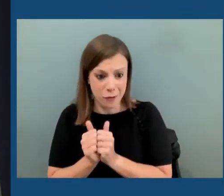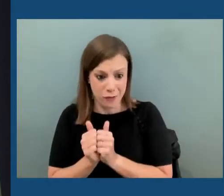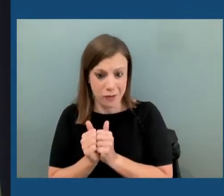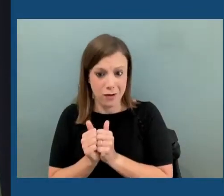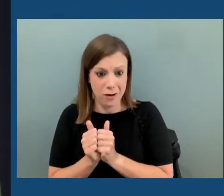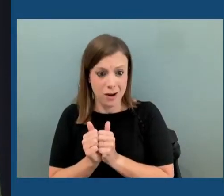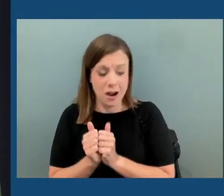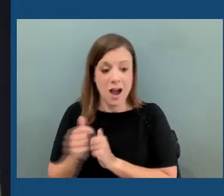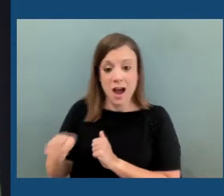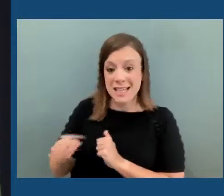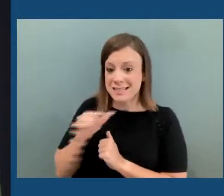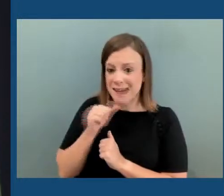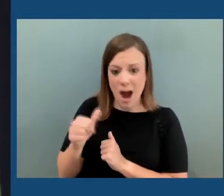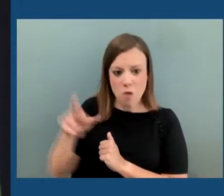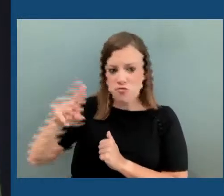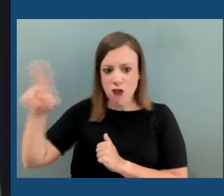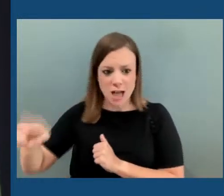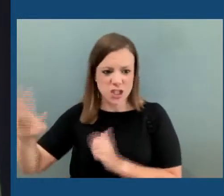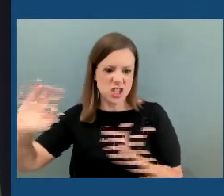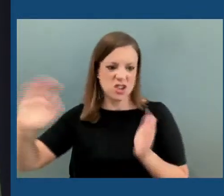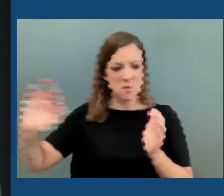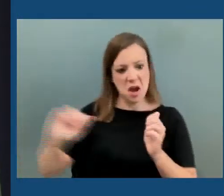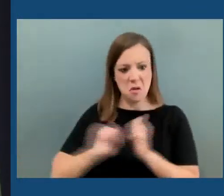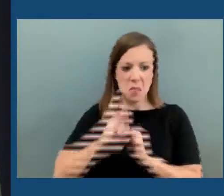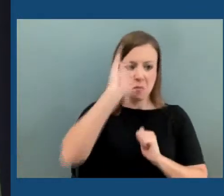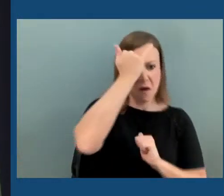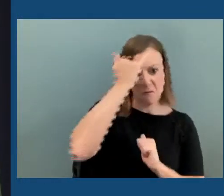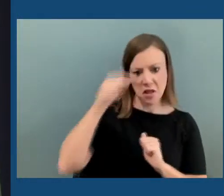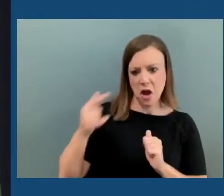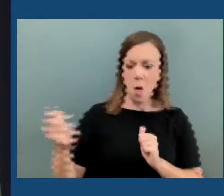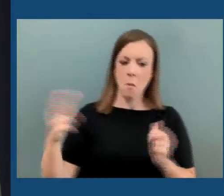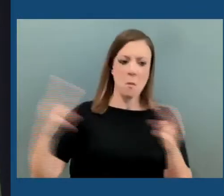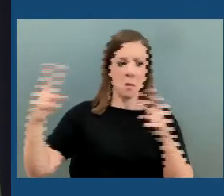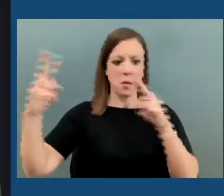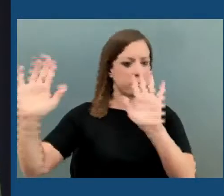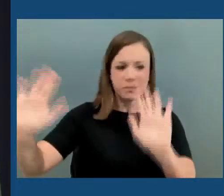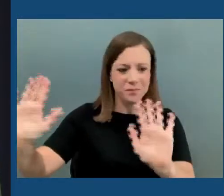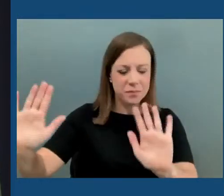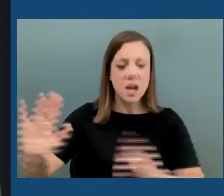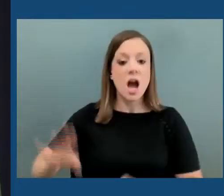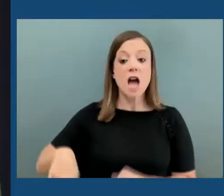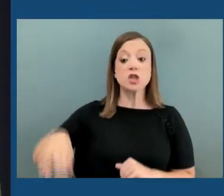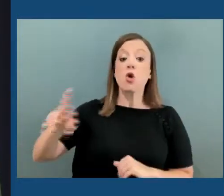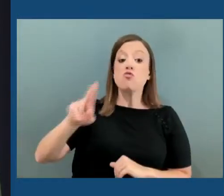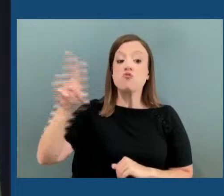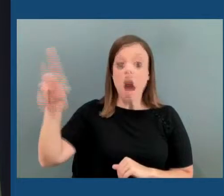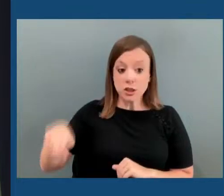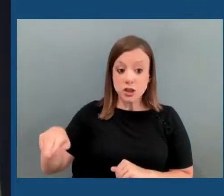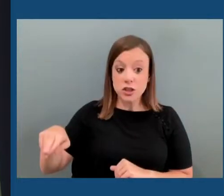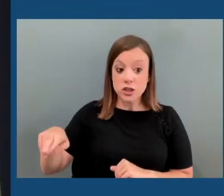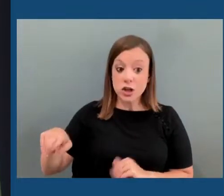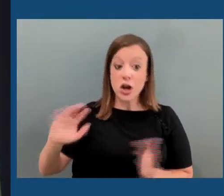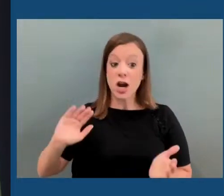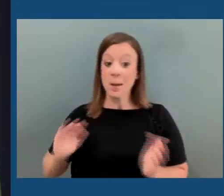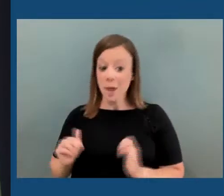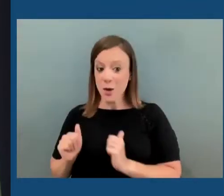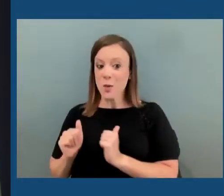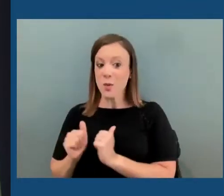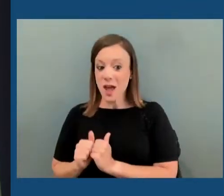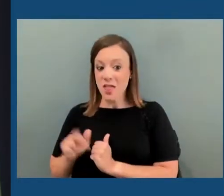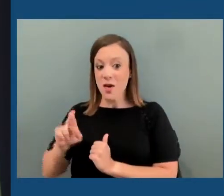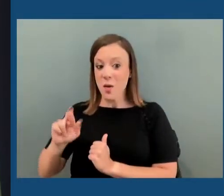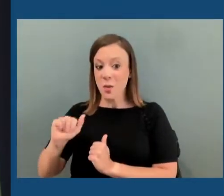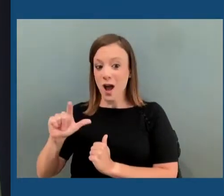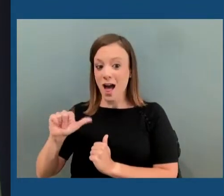Buffalo or Buffalo versus Rochester. It's about Rochester versus Raleigh, North Carolina. It's about Rochester versus Georgia,